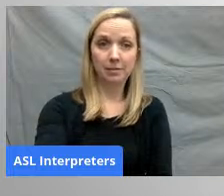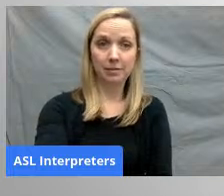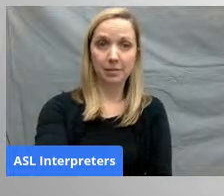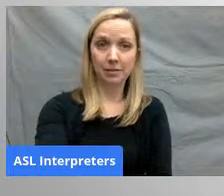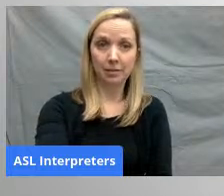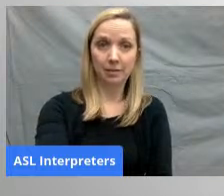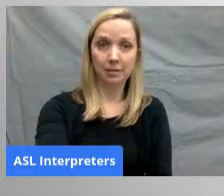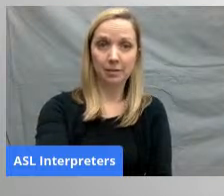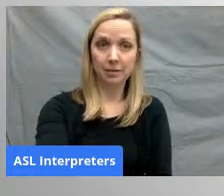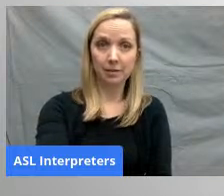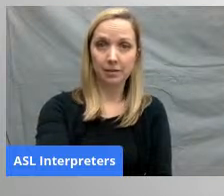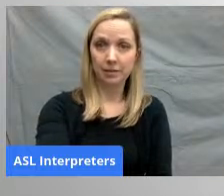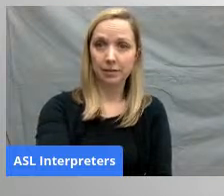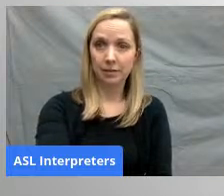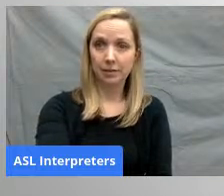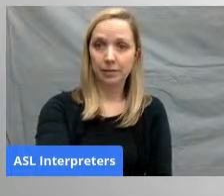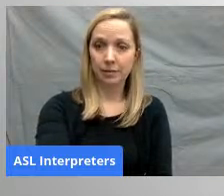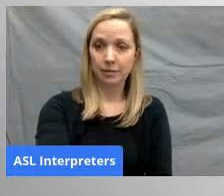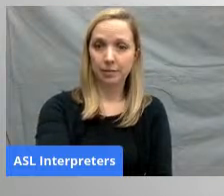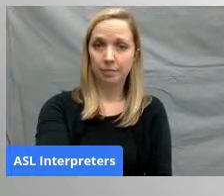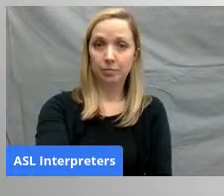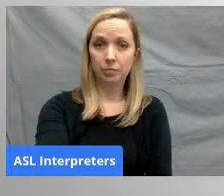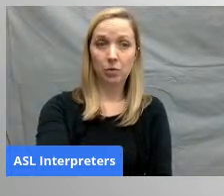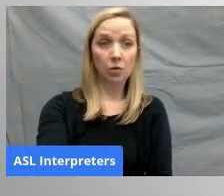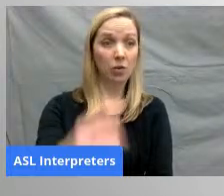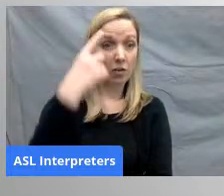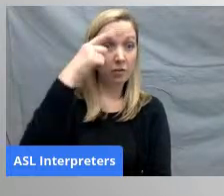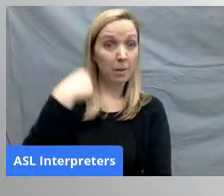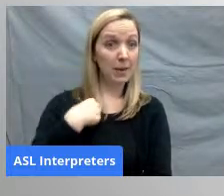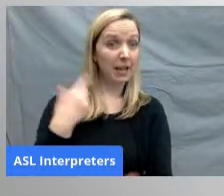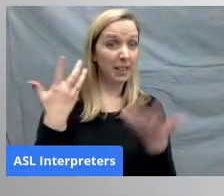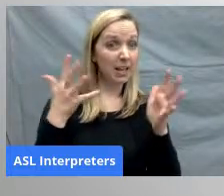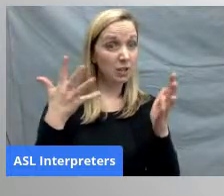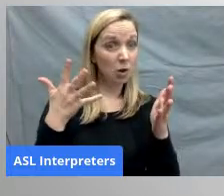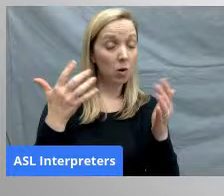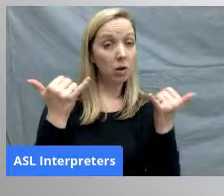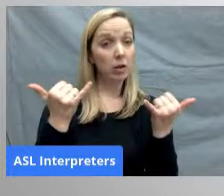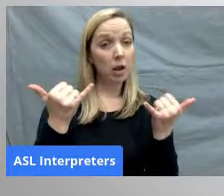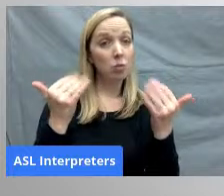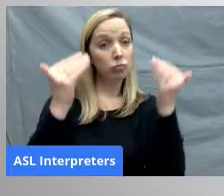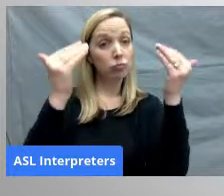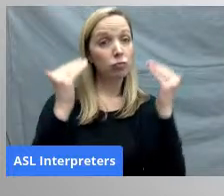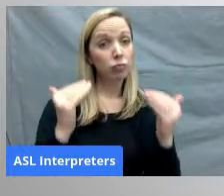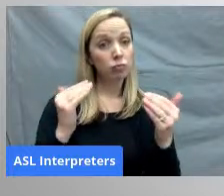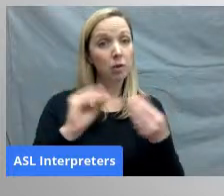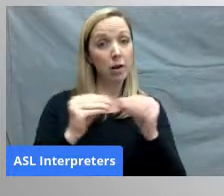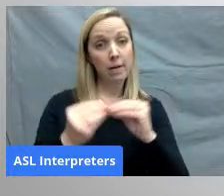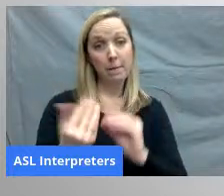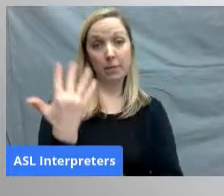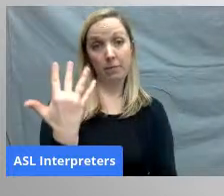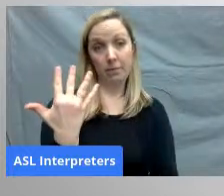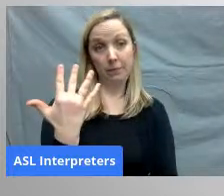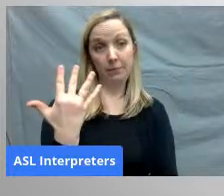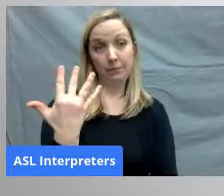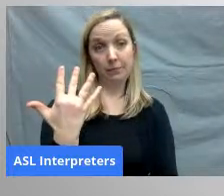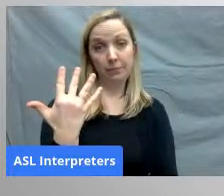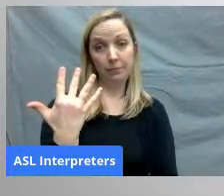All right, we will, that's all for me. We'll move forward to item number 5, which is,